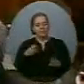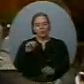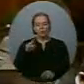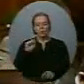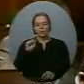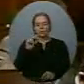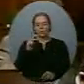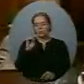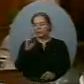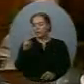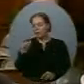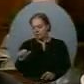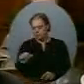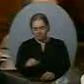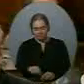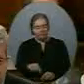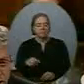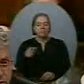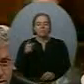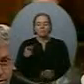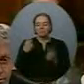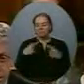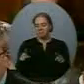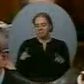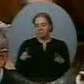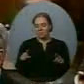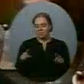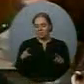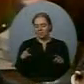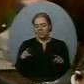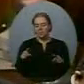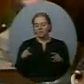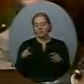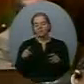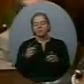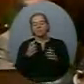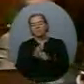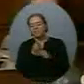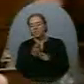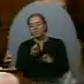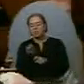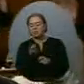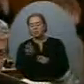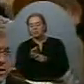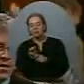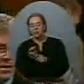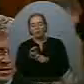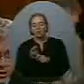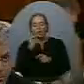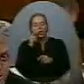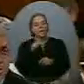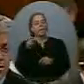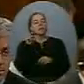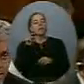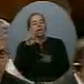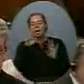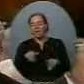joke and he went back into hibernation. But he didn't say sorry. He didn't explain why he ran a slush fund from his office. He didn't